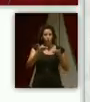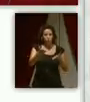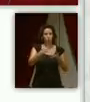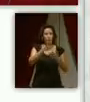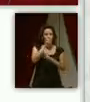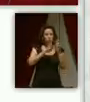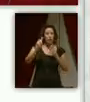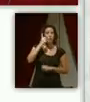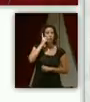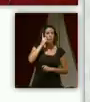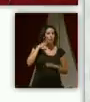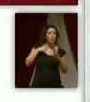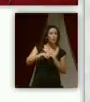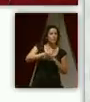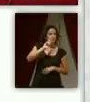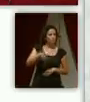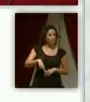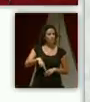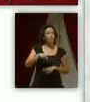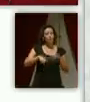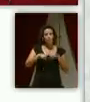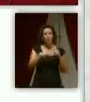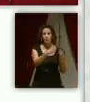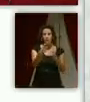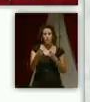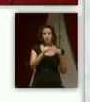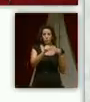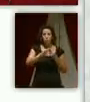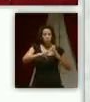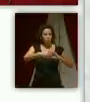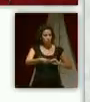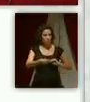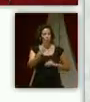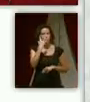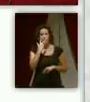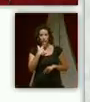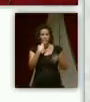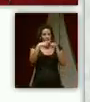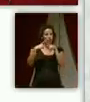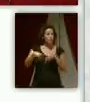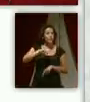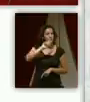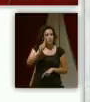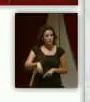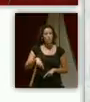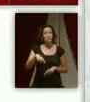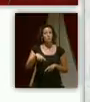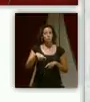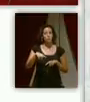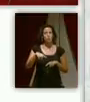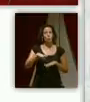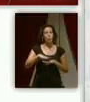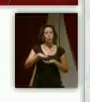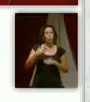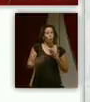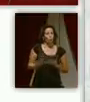allows users to find accessible smartphones that can meet their needs